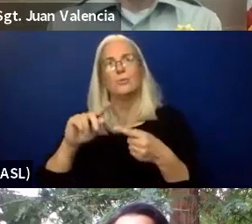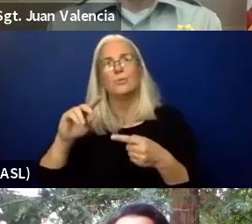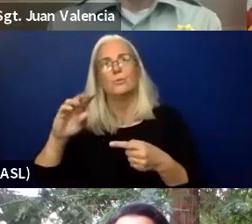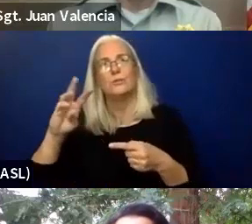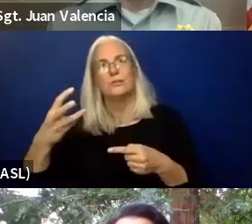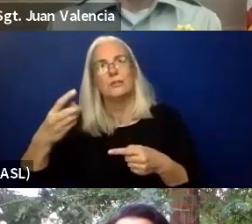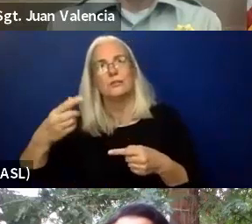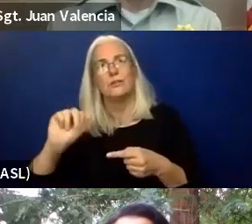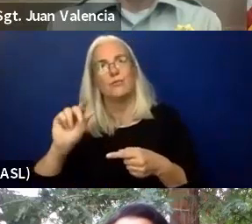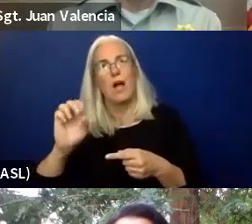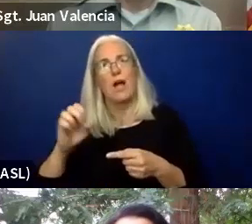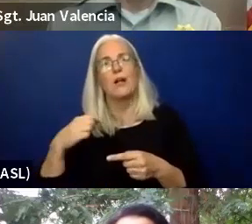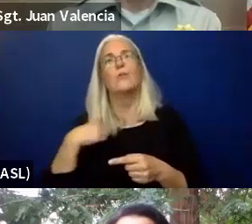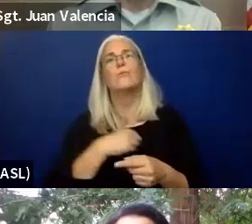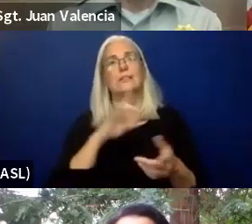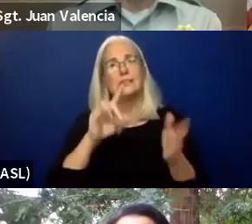receive 15 waivers